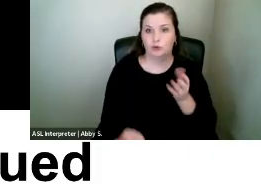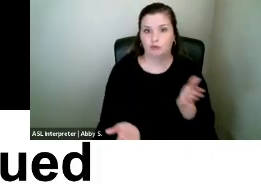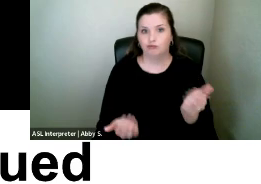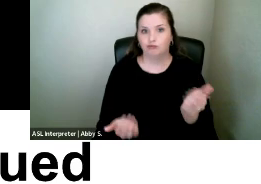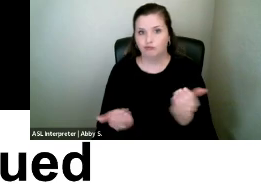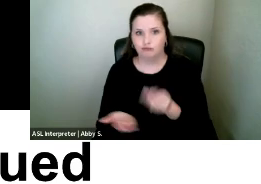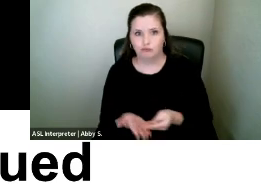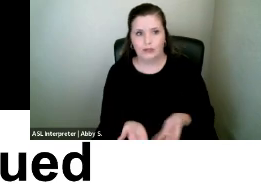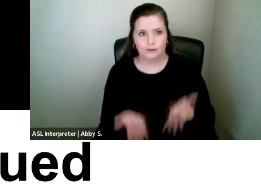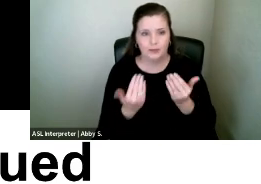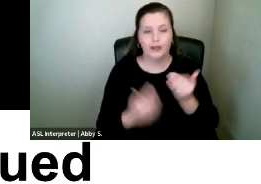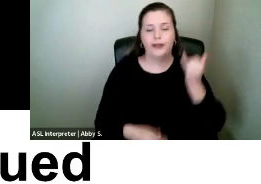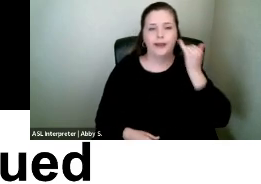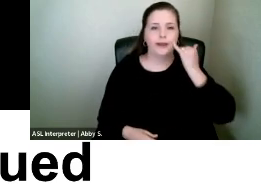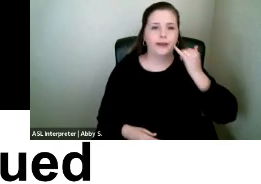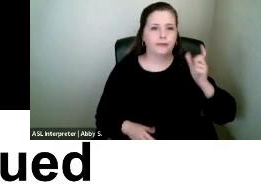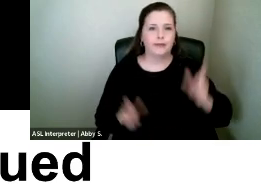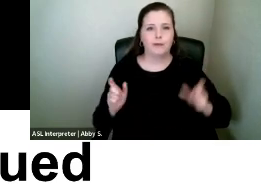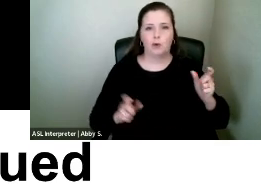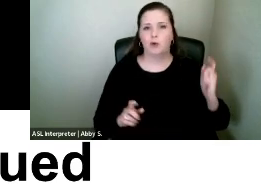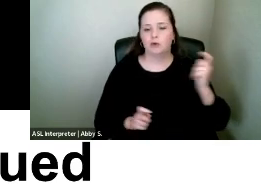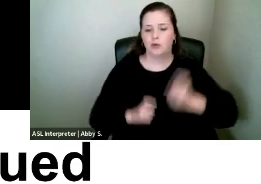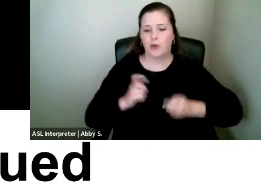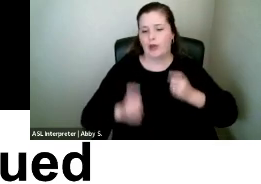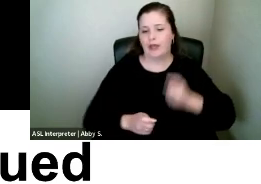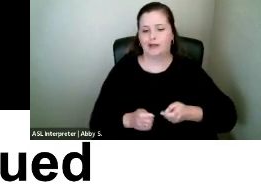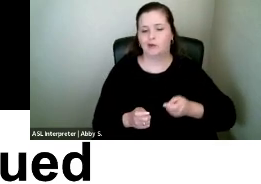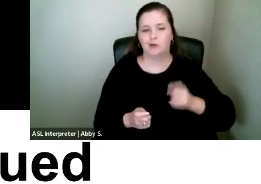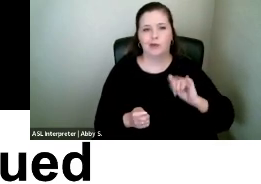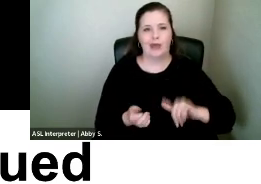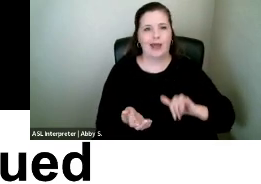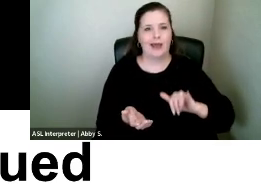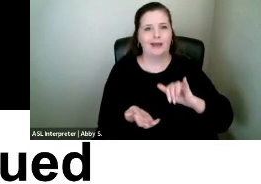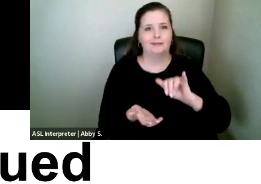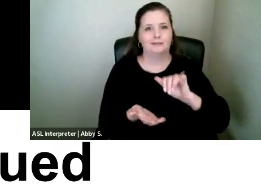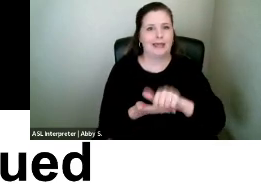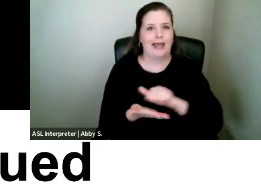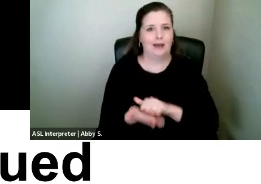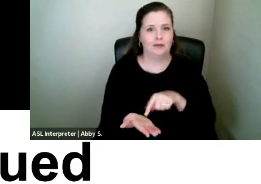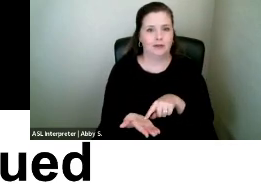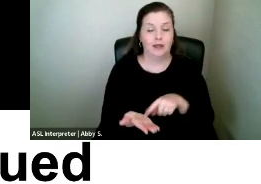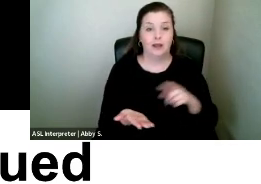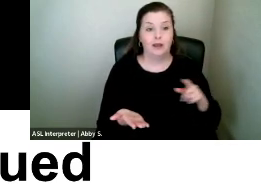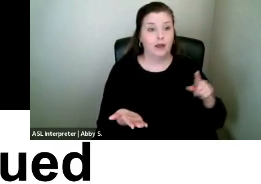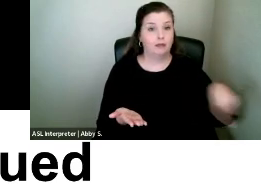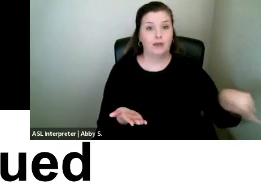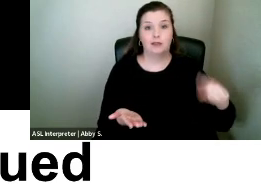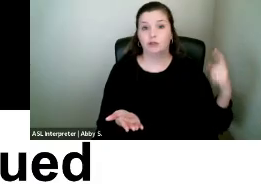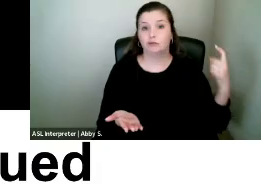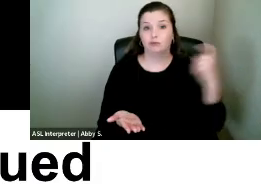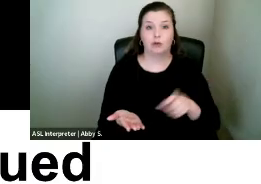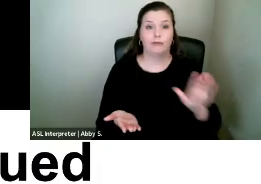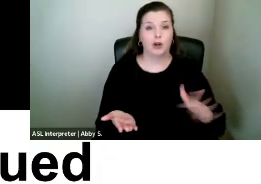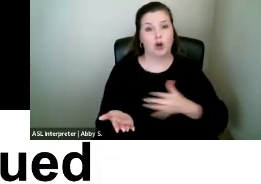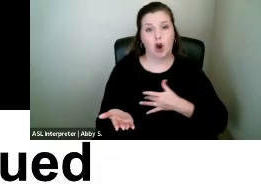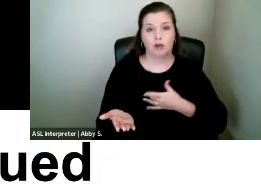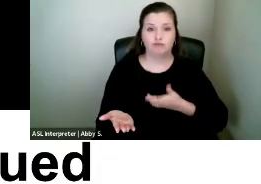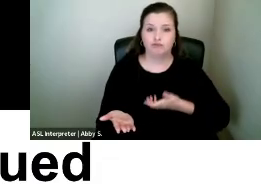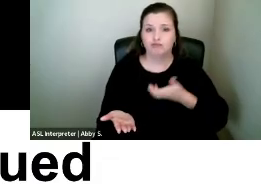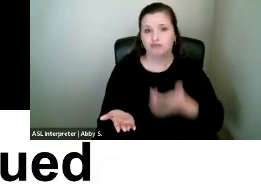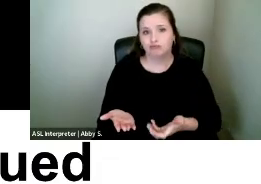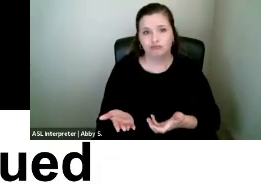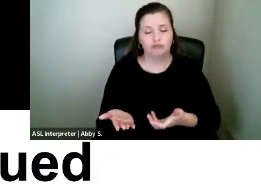your GoFundMe or your Fundly, if they donate purely out of the goodness of their heart, out